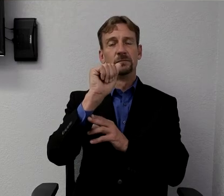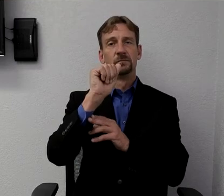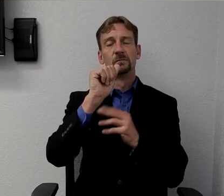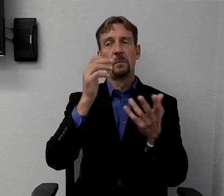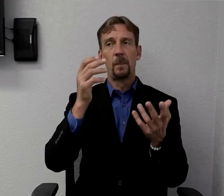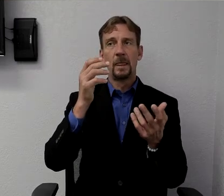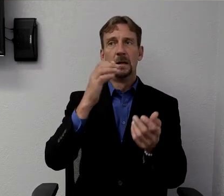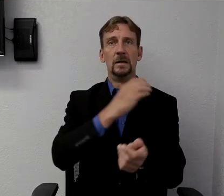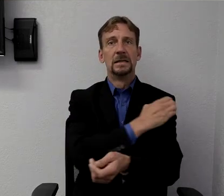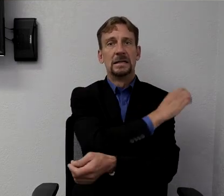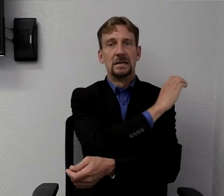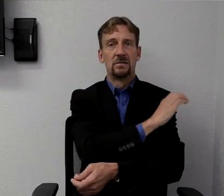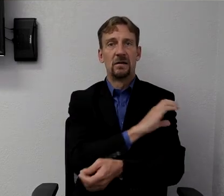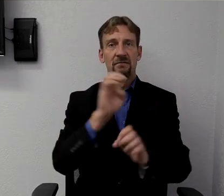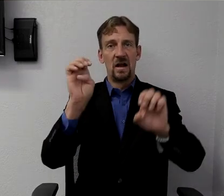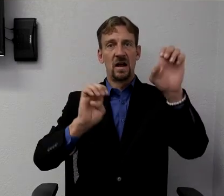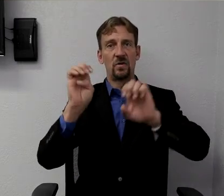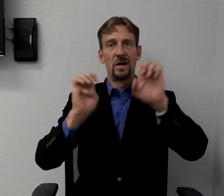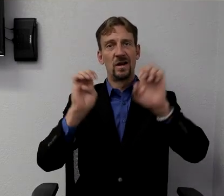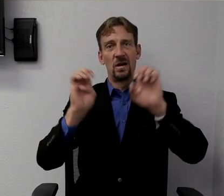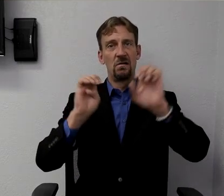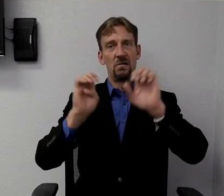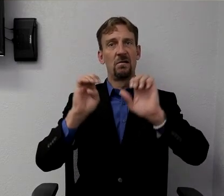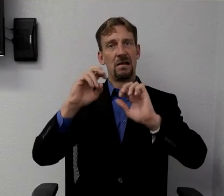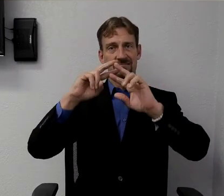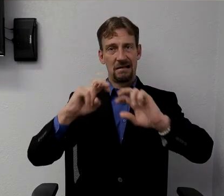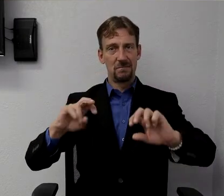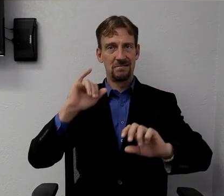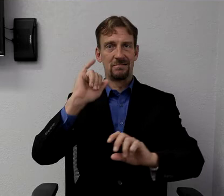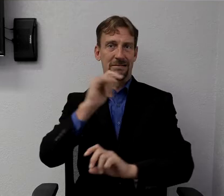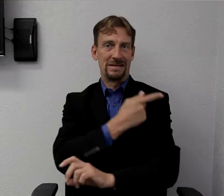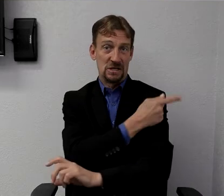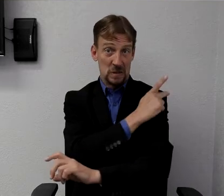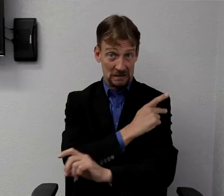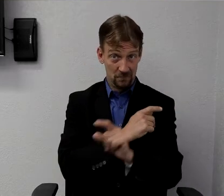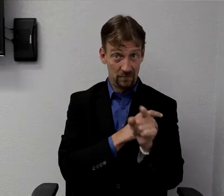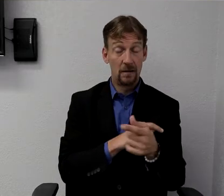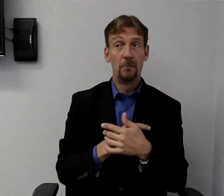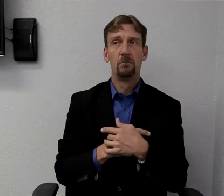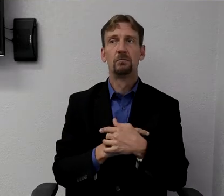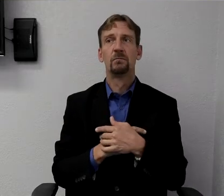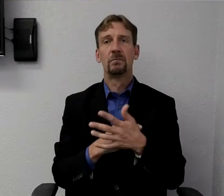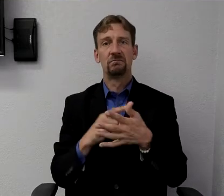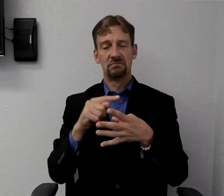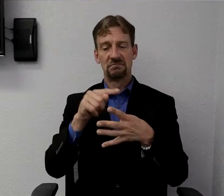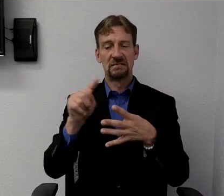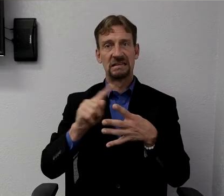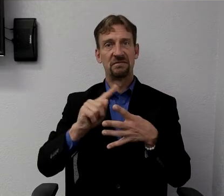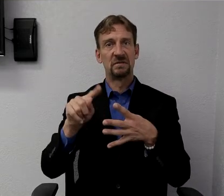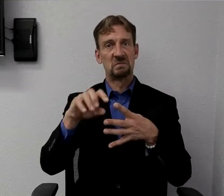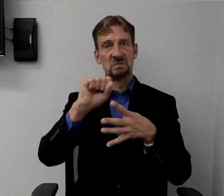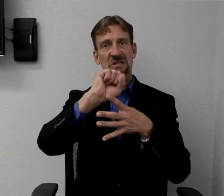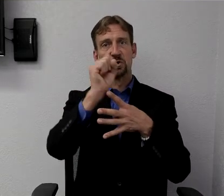evaluation or assessment that's done of a patient, and it looks at different conditions of the